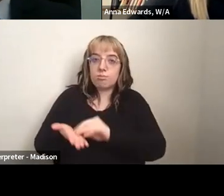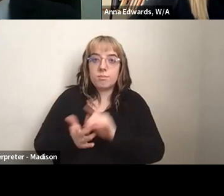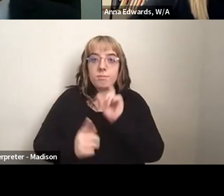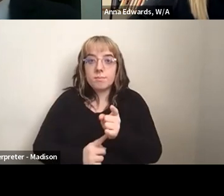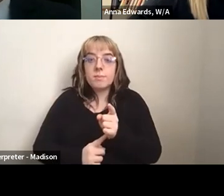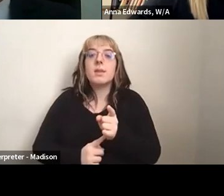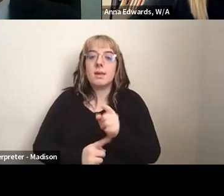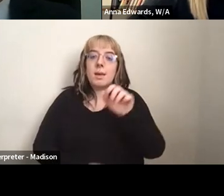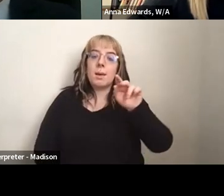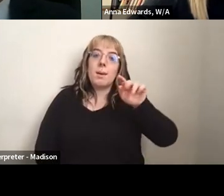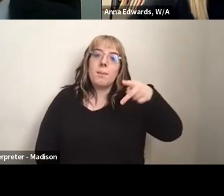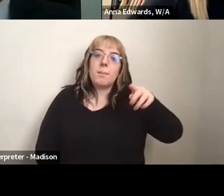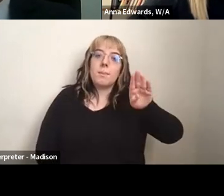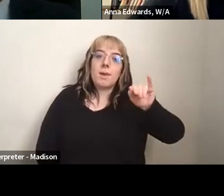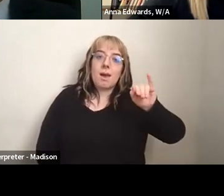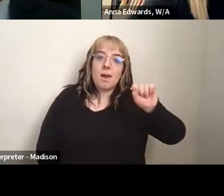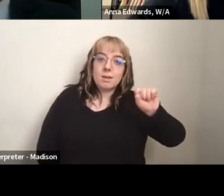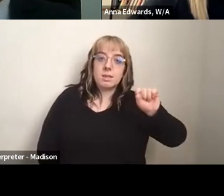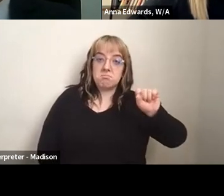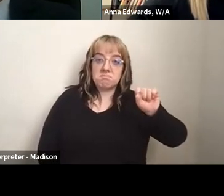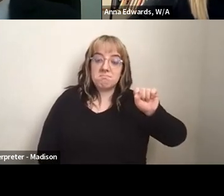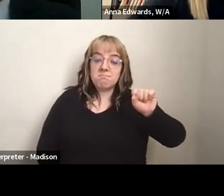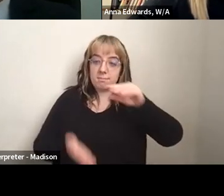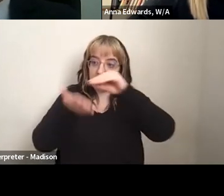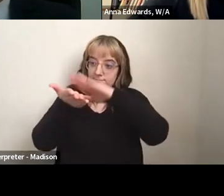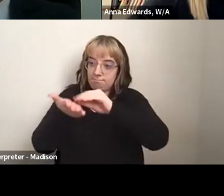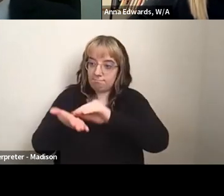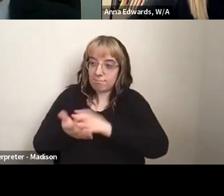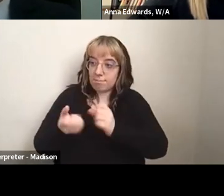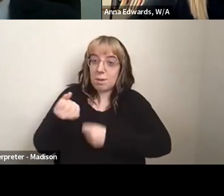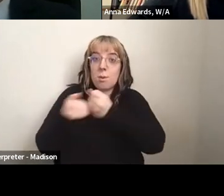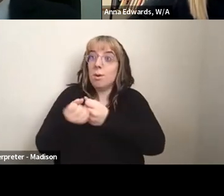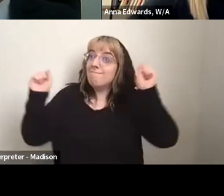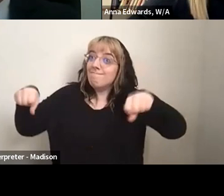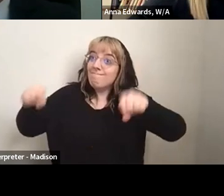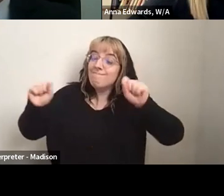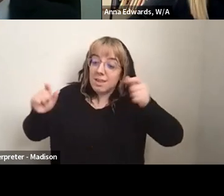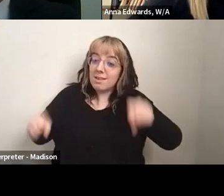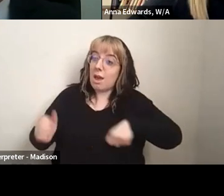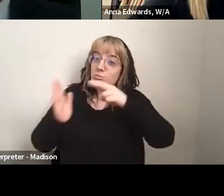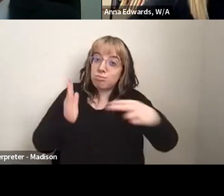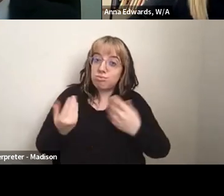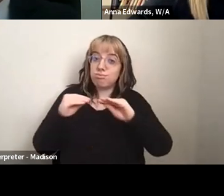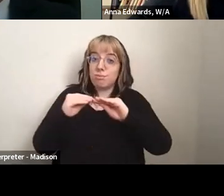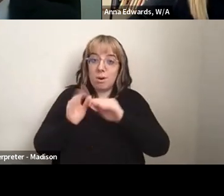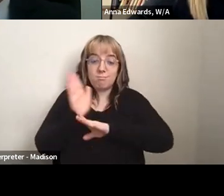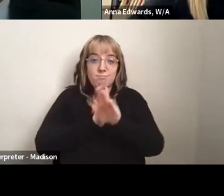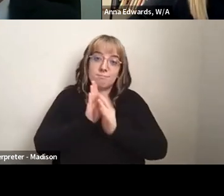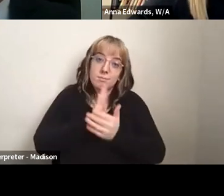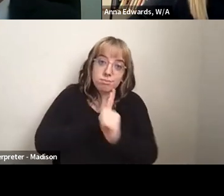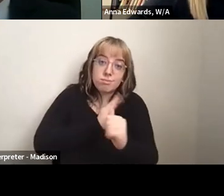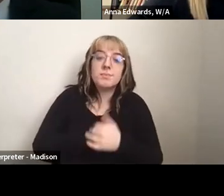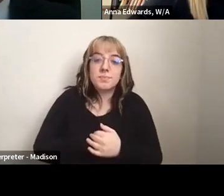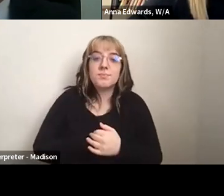our PBIS in our schools are able to promote literacy. So we have a concentrated effort with